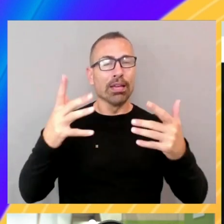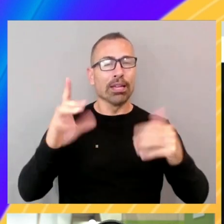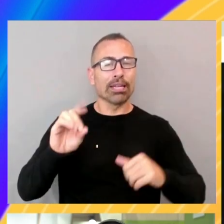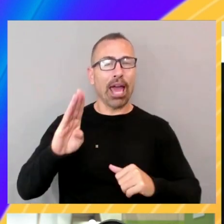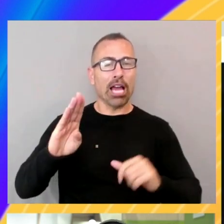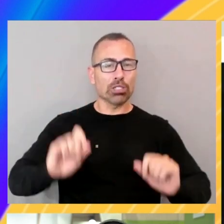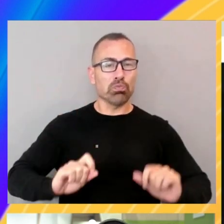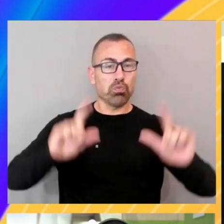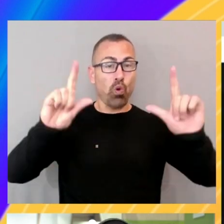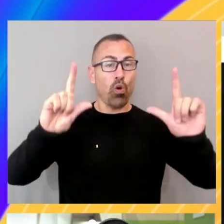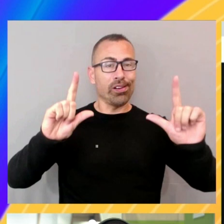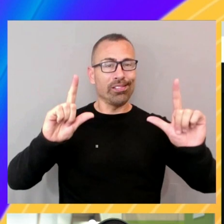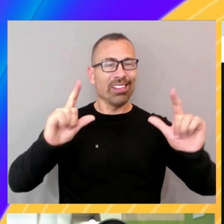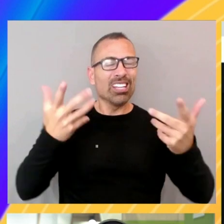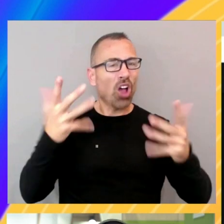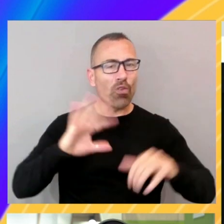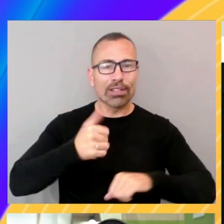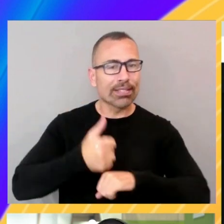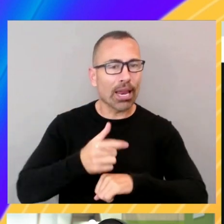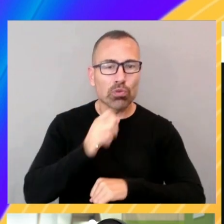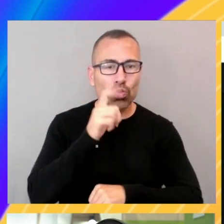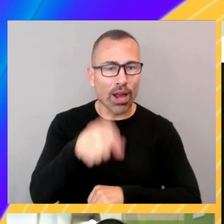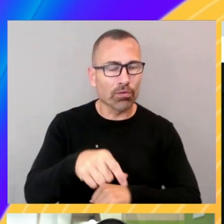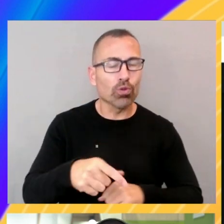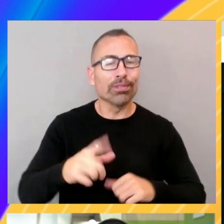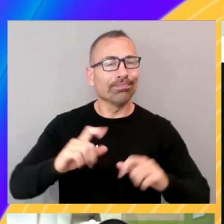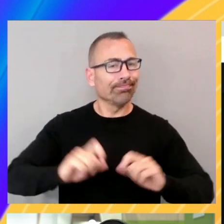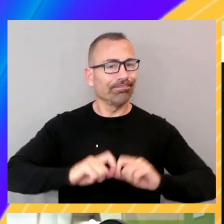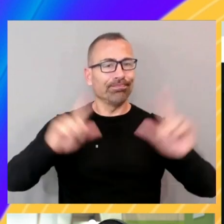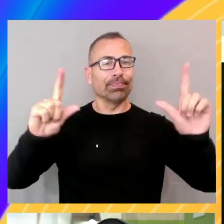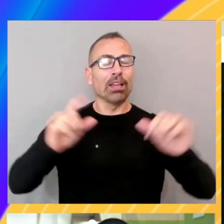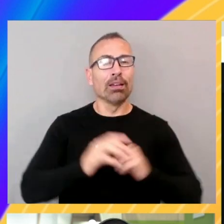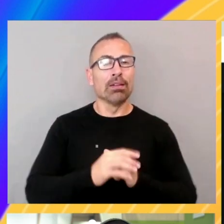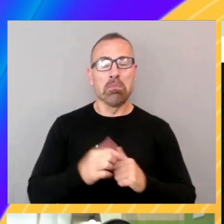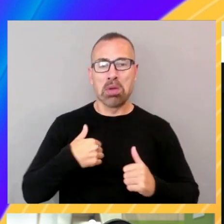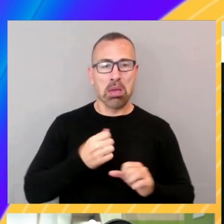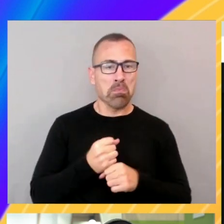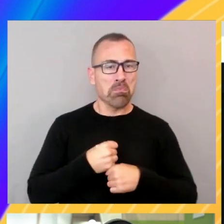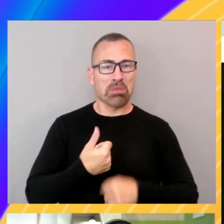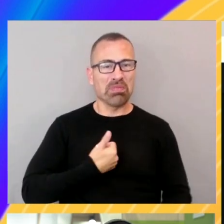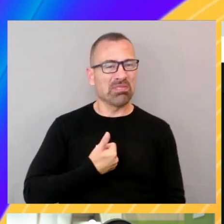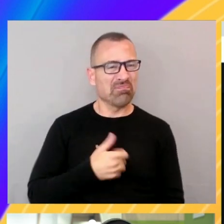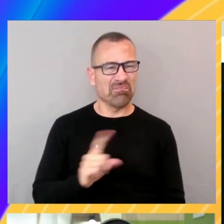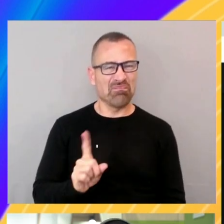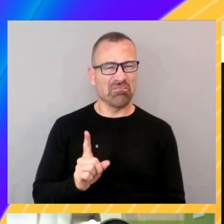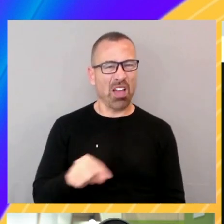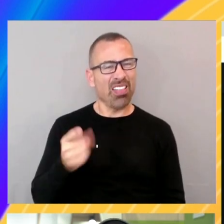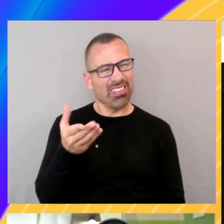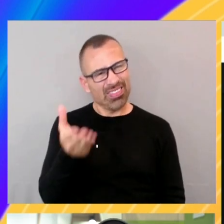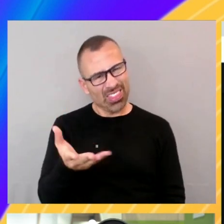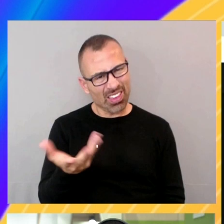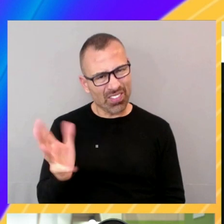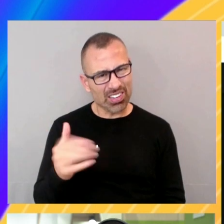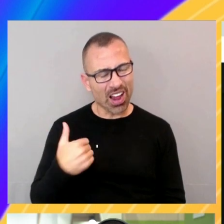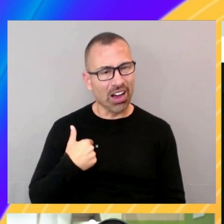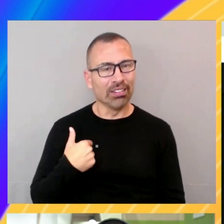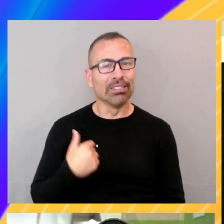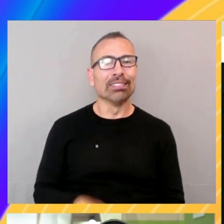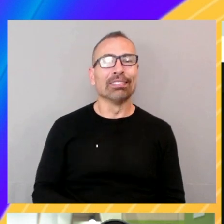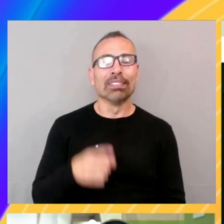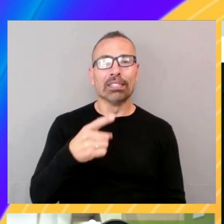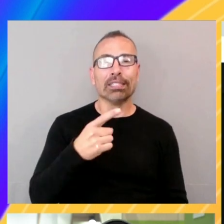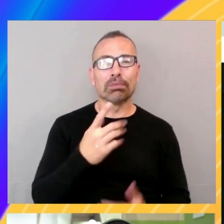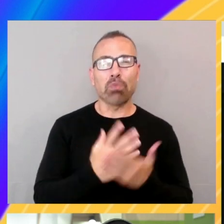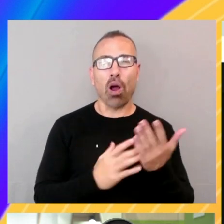And all of these dashboards, I didn't have to manually make any of these. They all just come as part of the